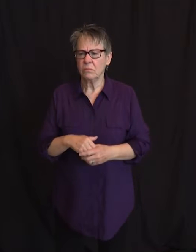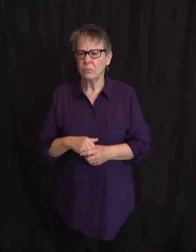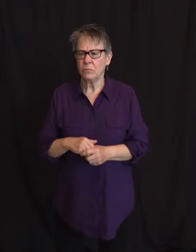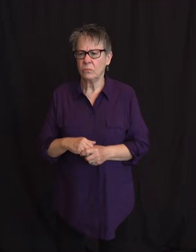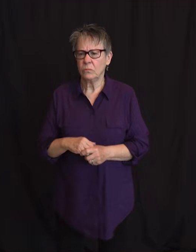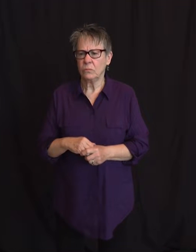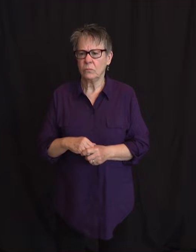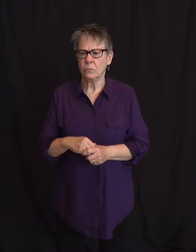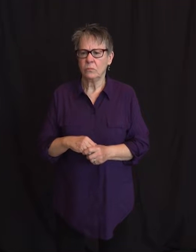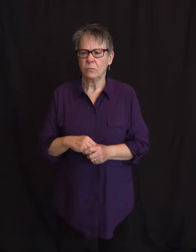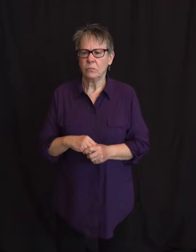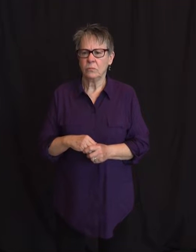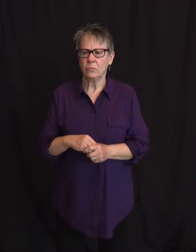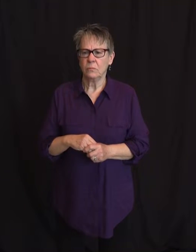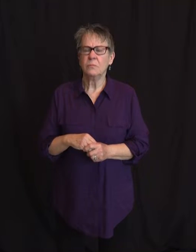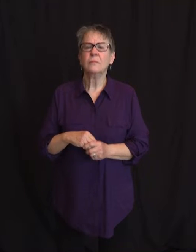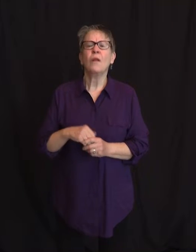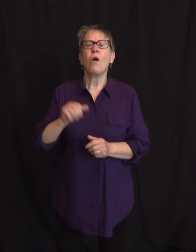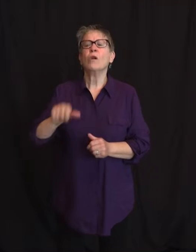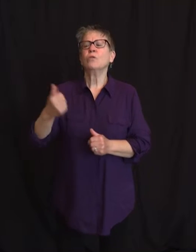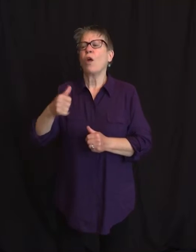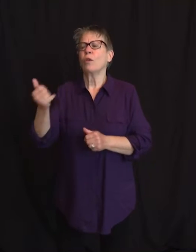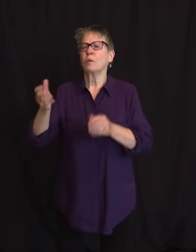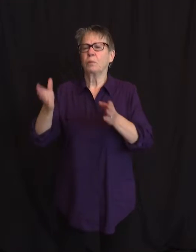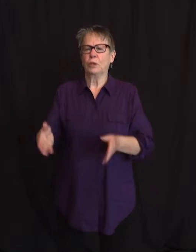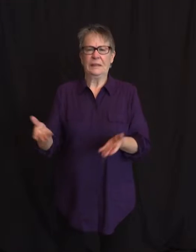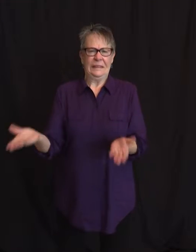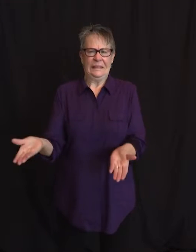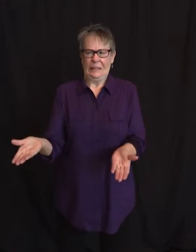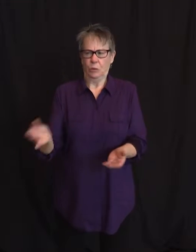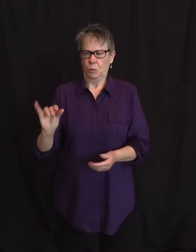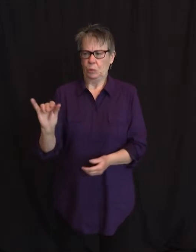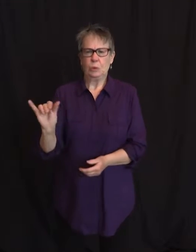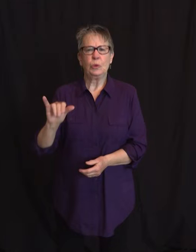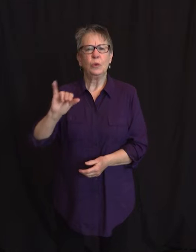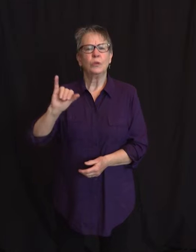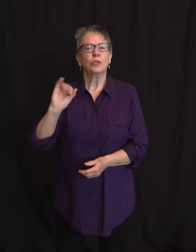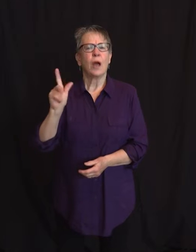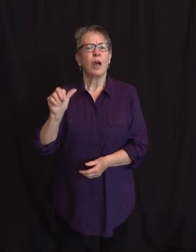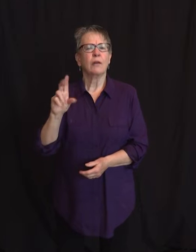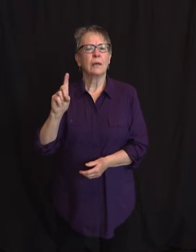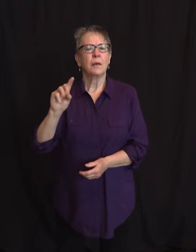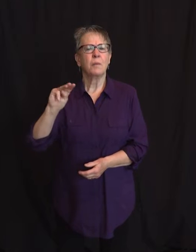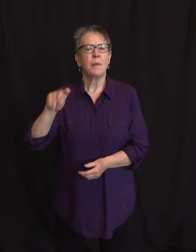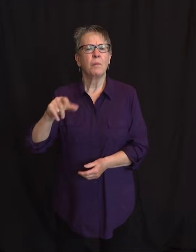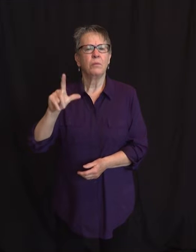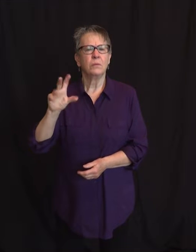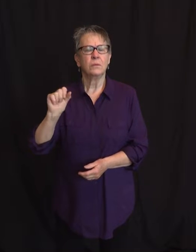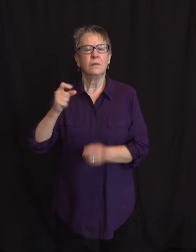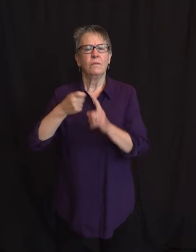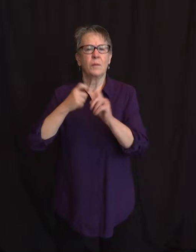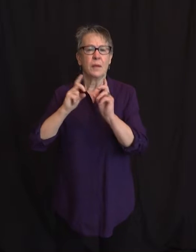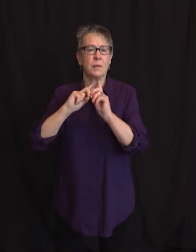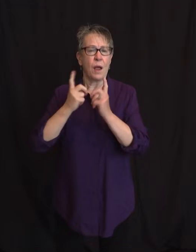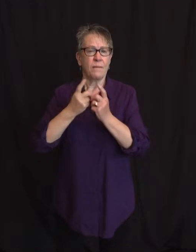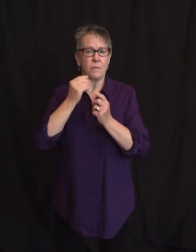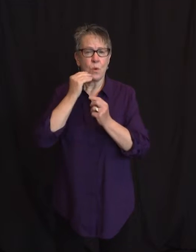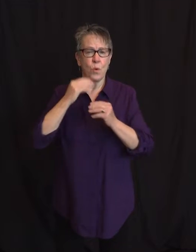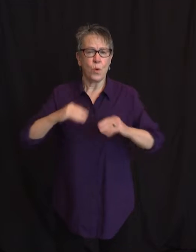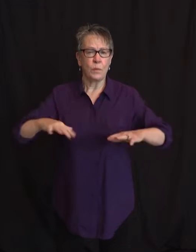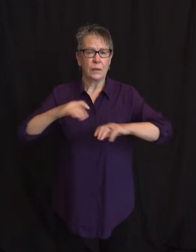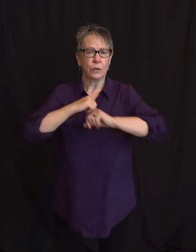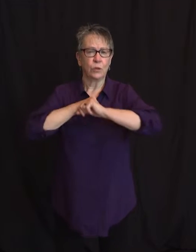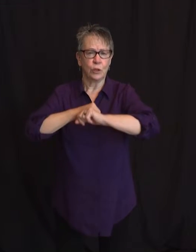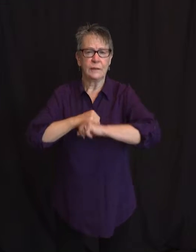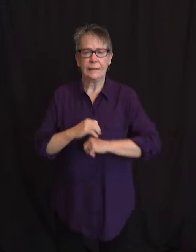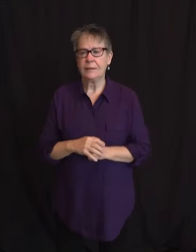Preparedness. Thanks to you, Jared. Let's start, as we usually do, with updated numbers and charts. And because we're going a little bit